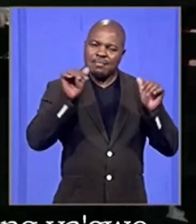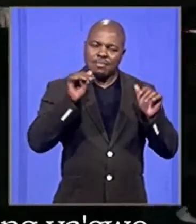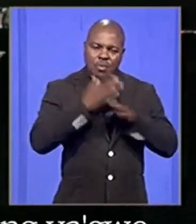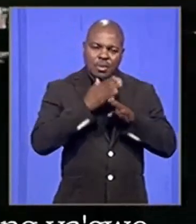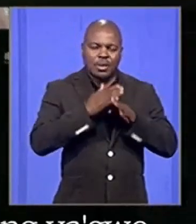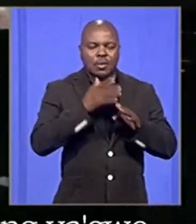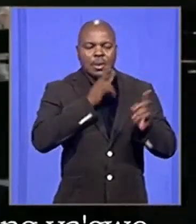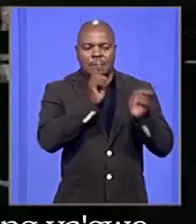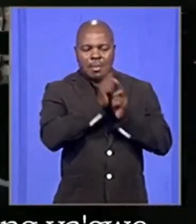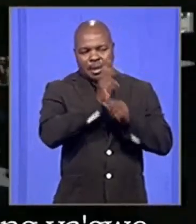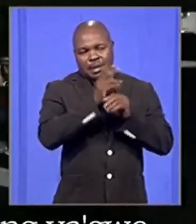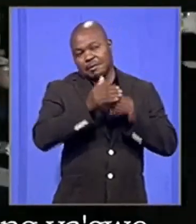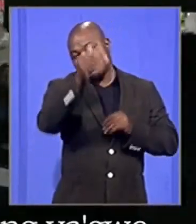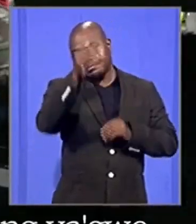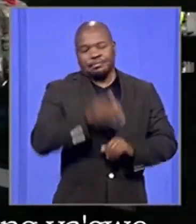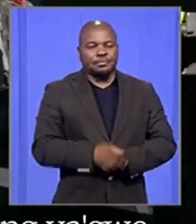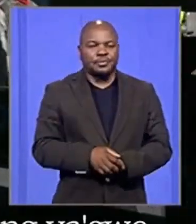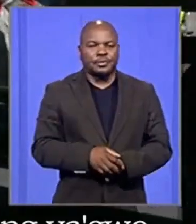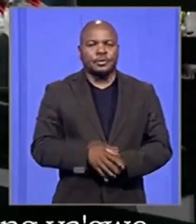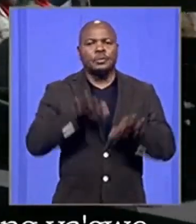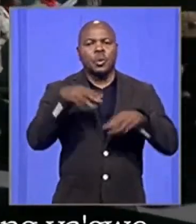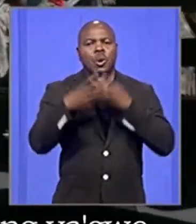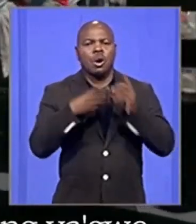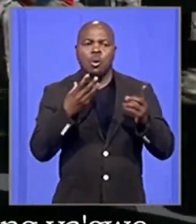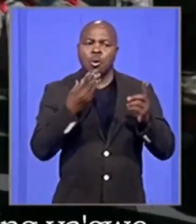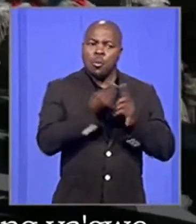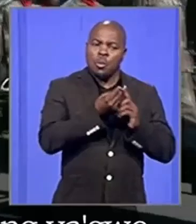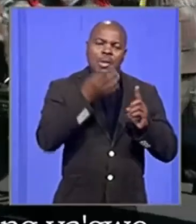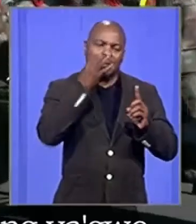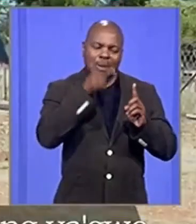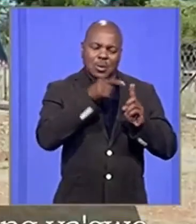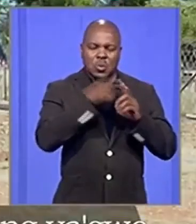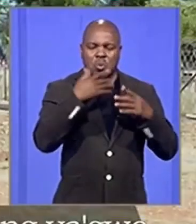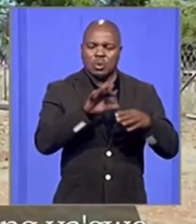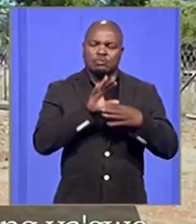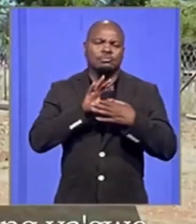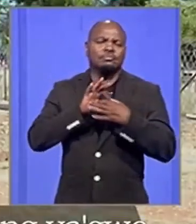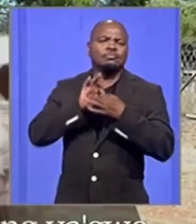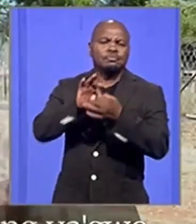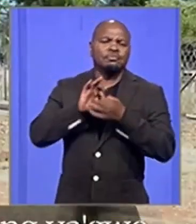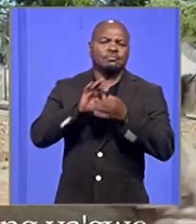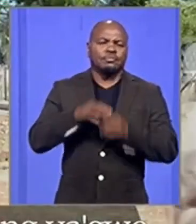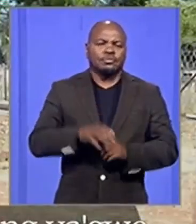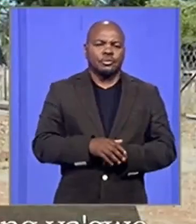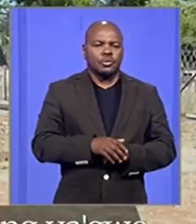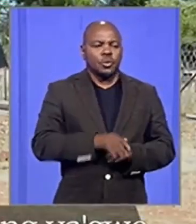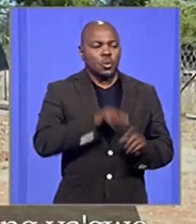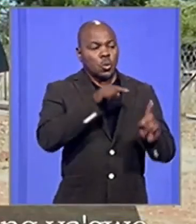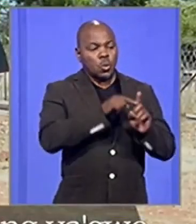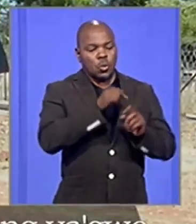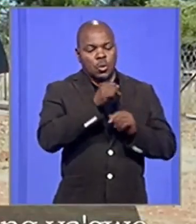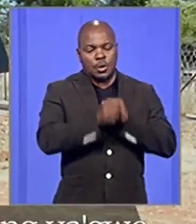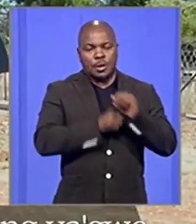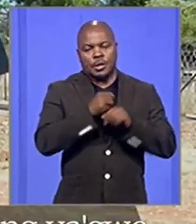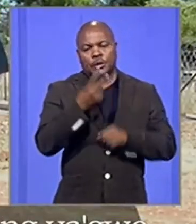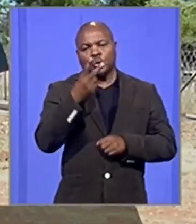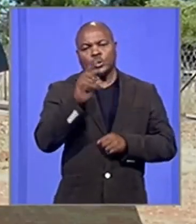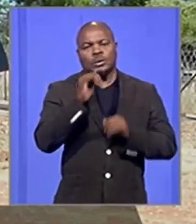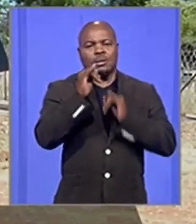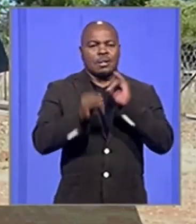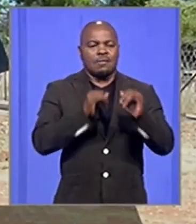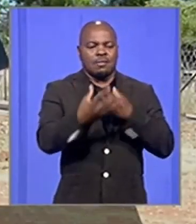dira mmogo naye ba mo tlhalositse jaaka motho yo a neng a ikemiseditse. He just joined in 2011 and